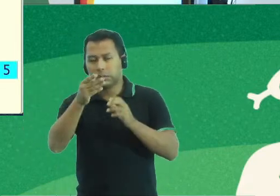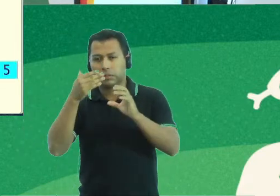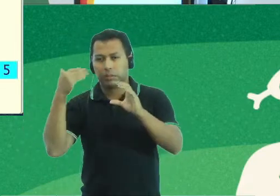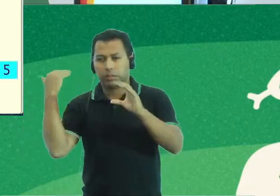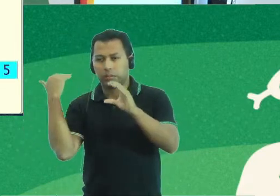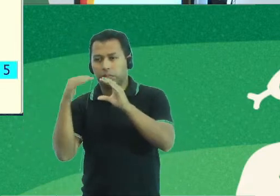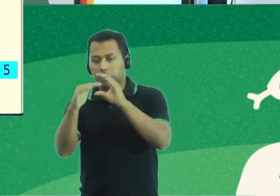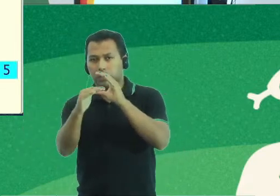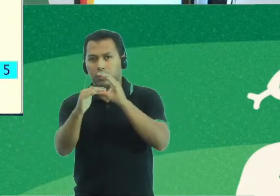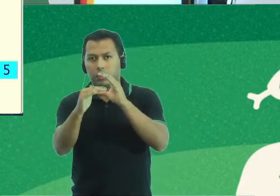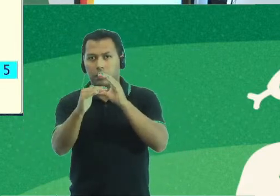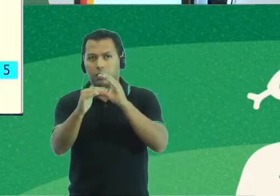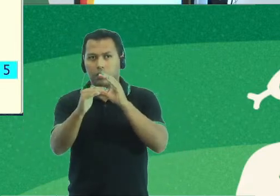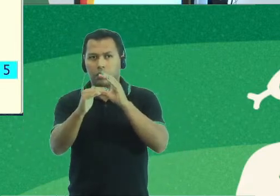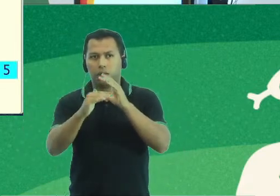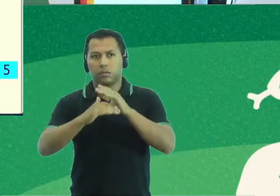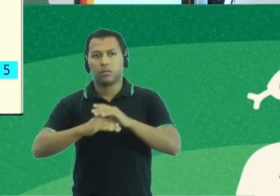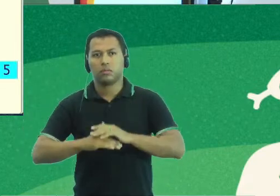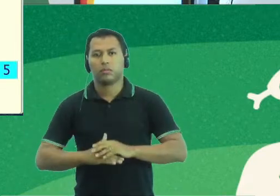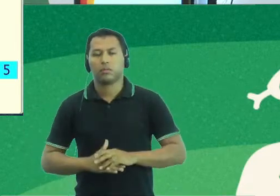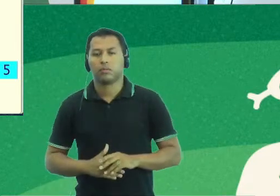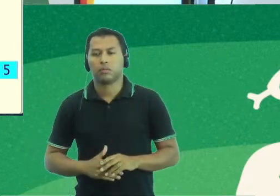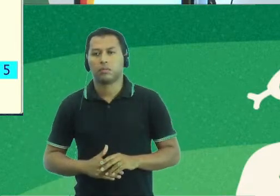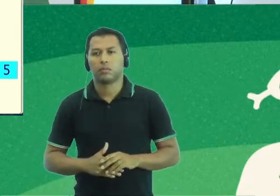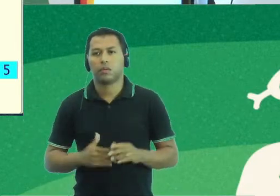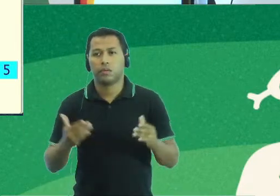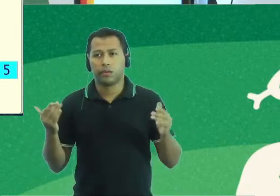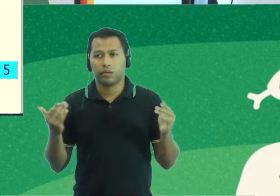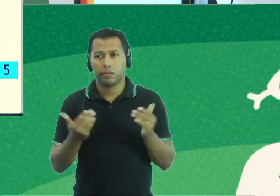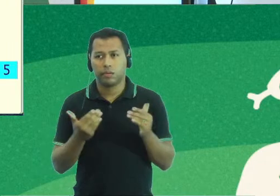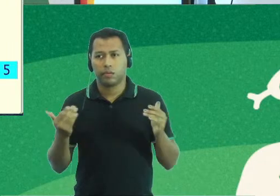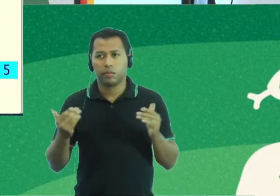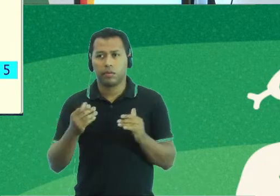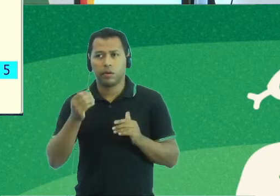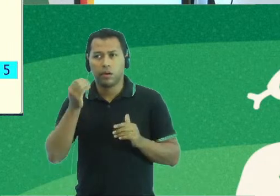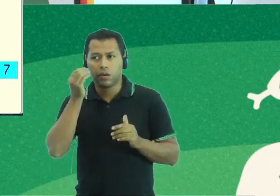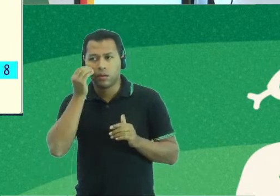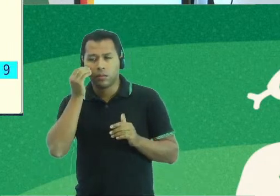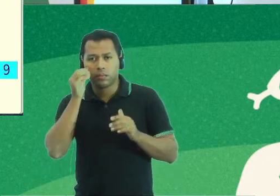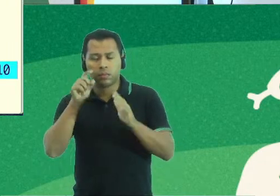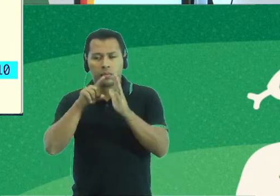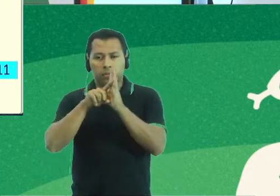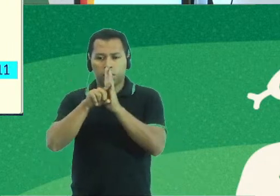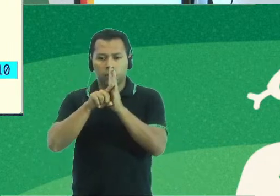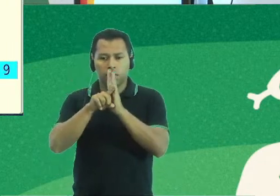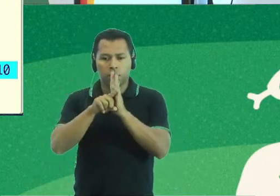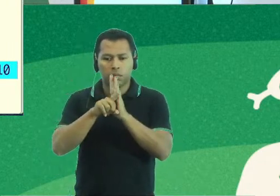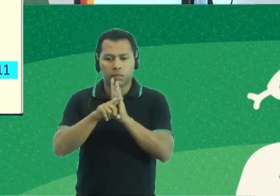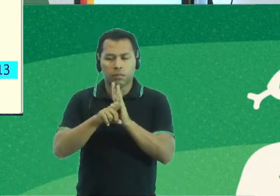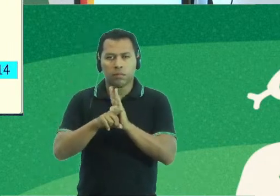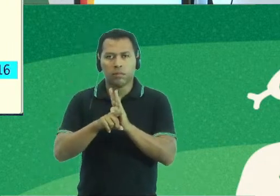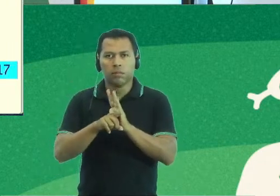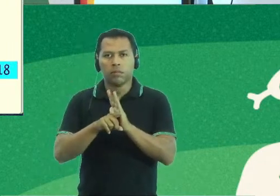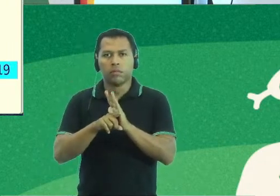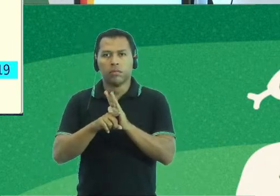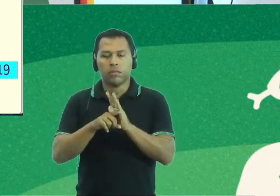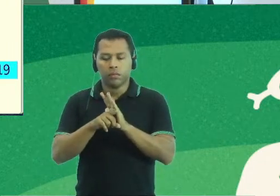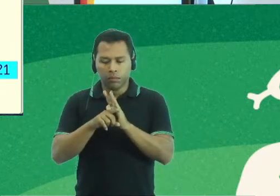to check the International Space Station data and like find out what the next sighting